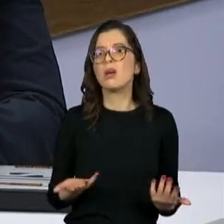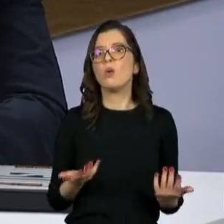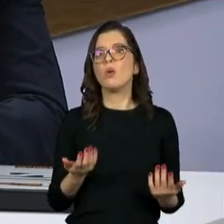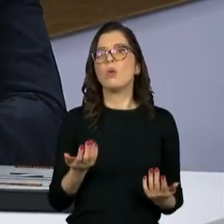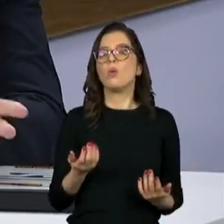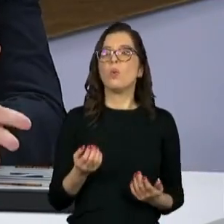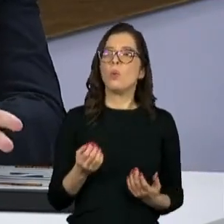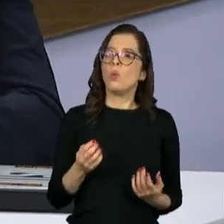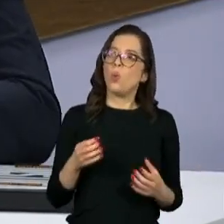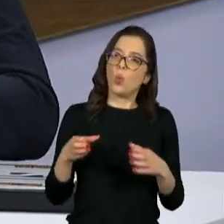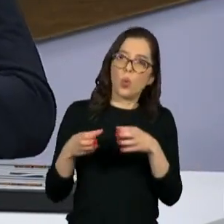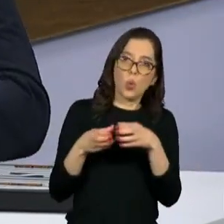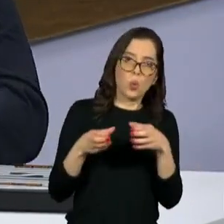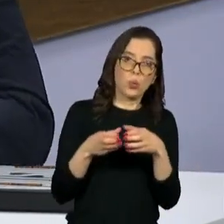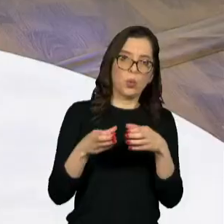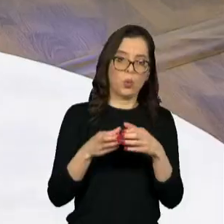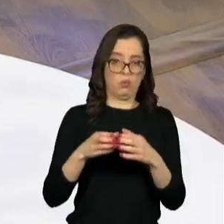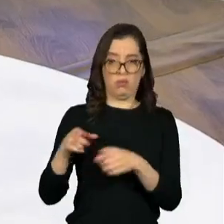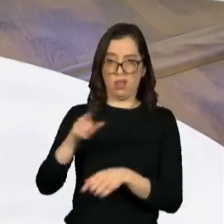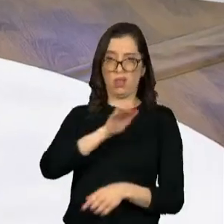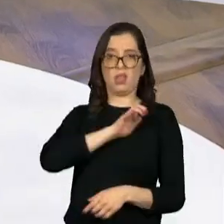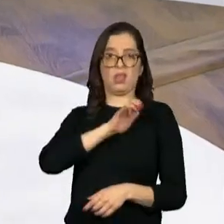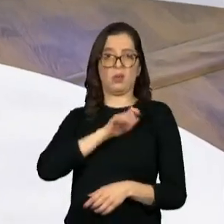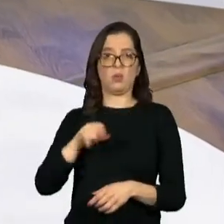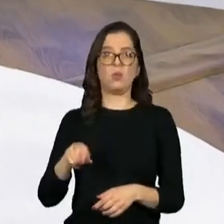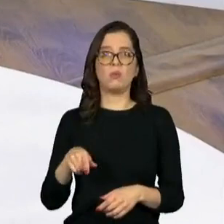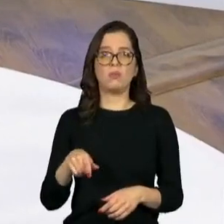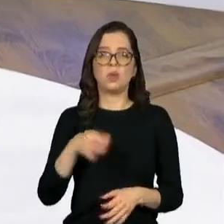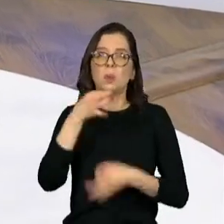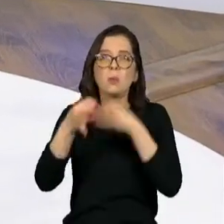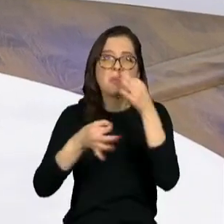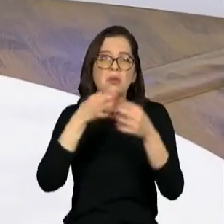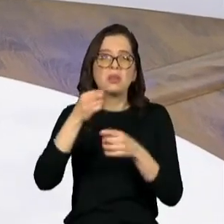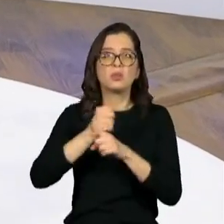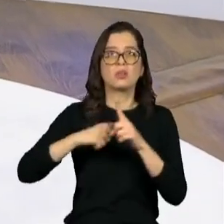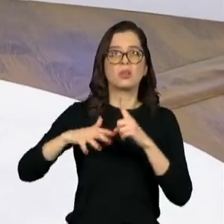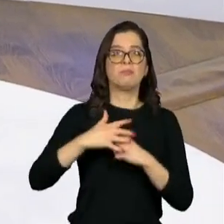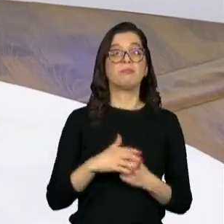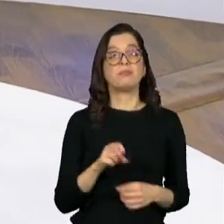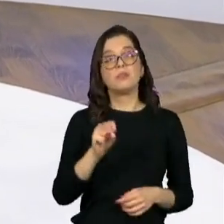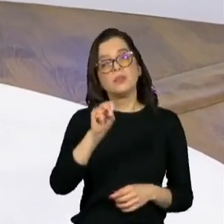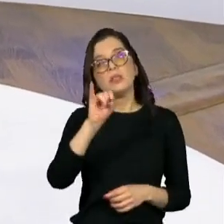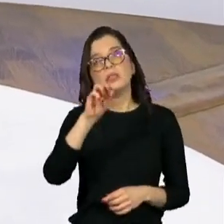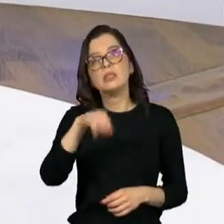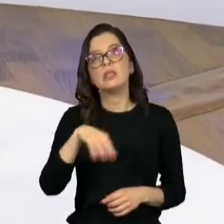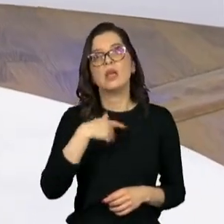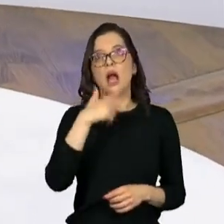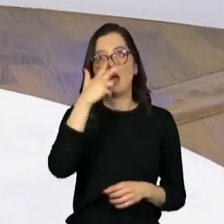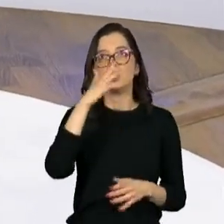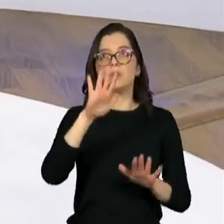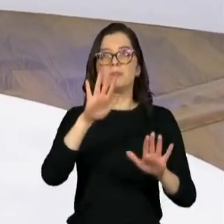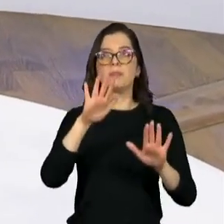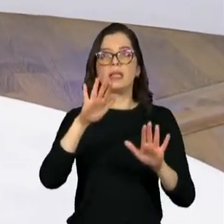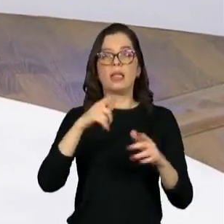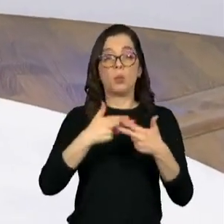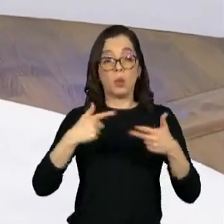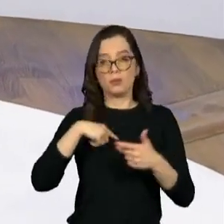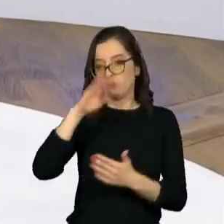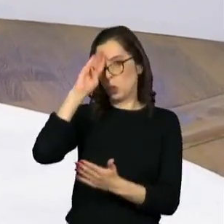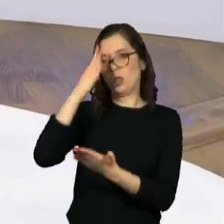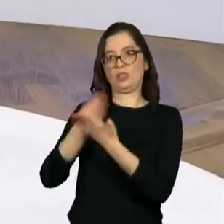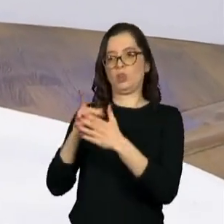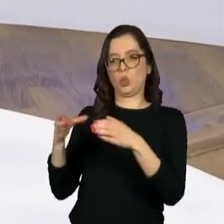elite esclarecida de guiar a sociedade? Yes, and I think you're right to draw the connection between